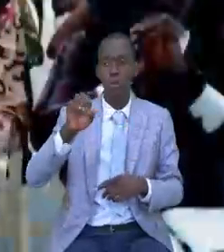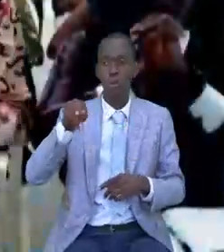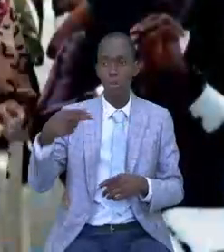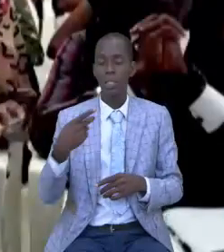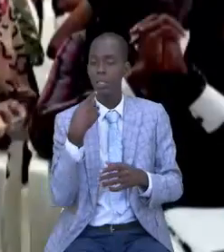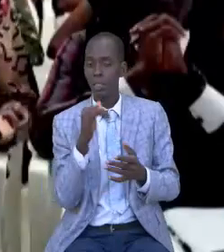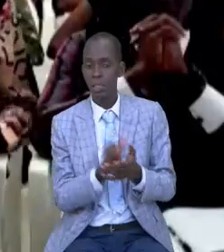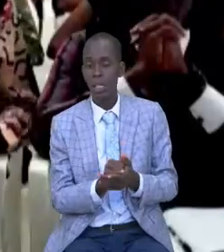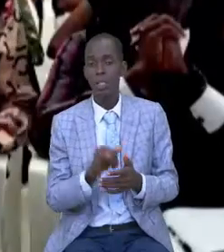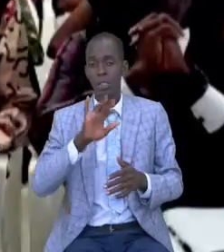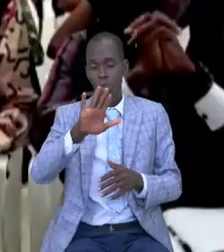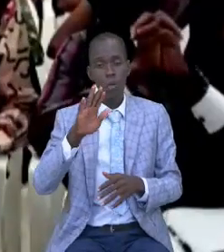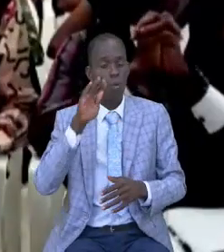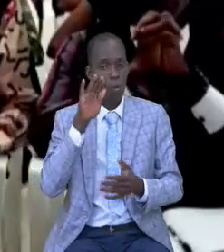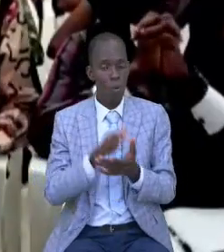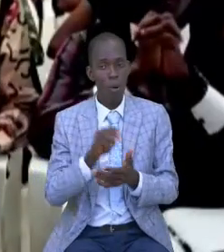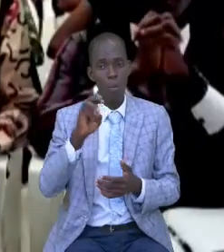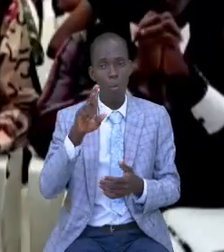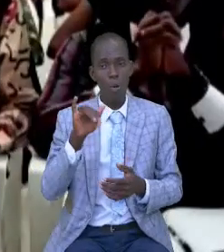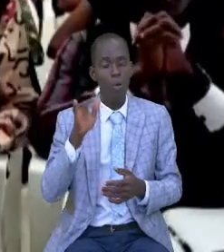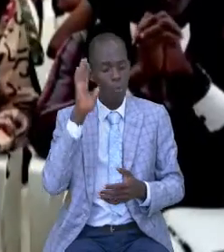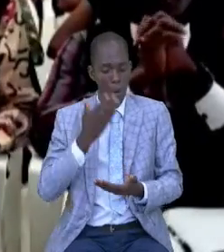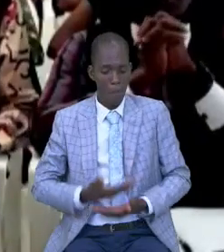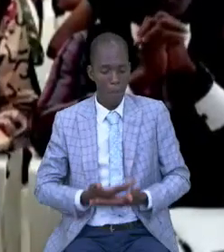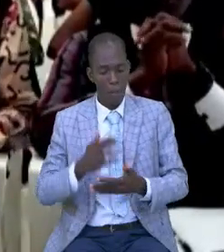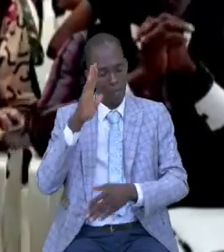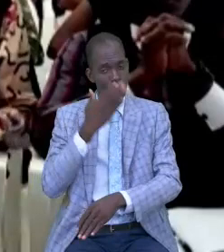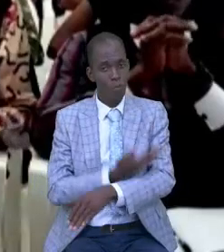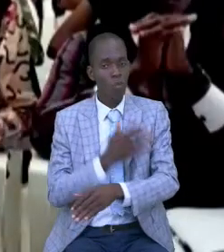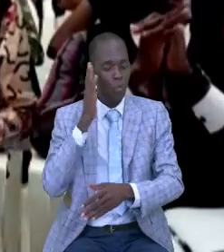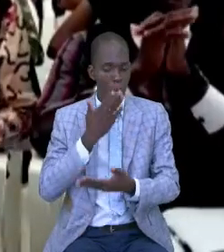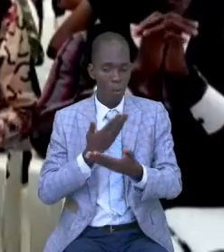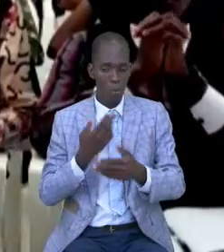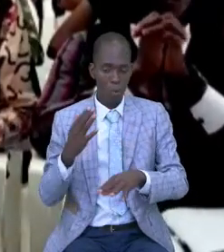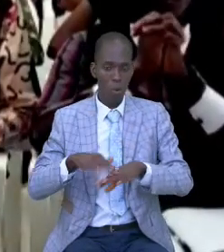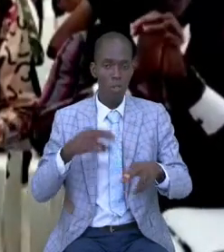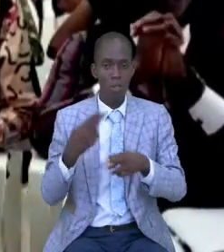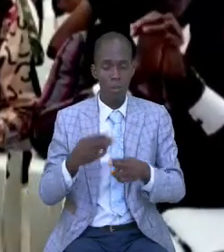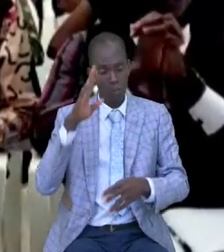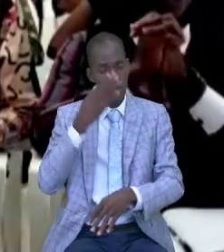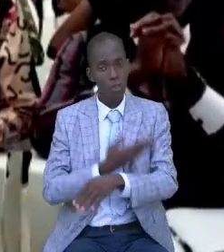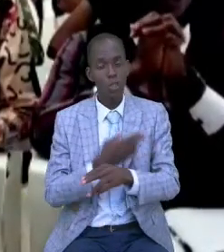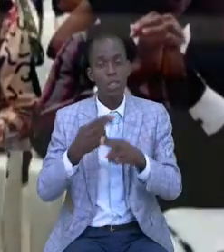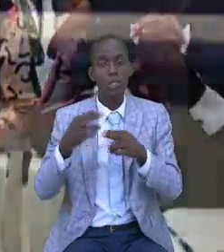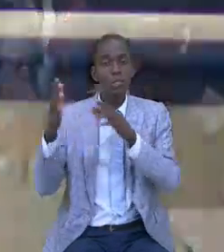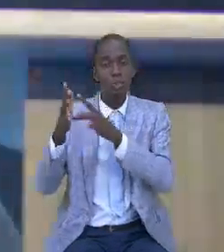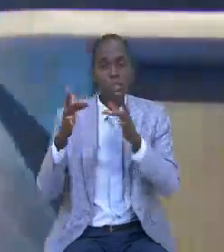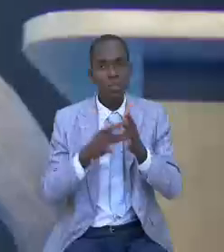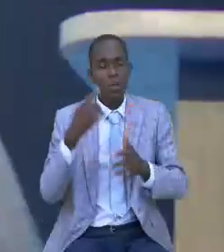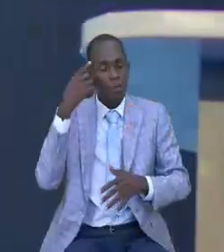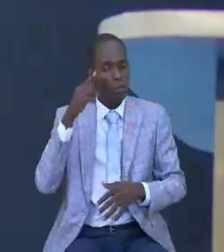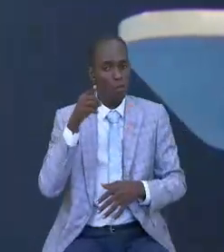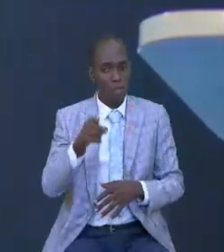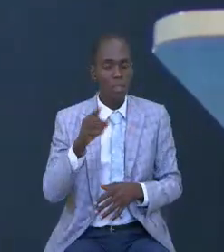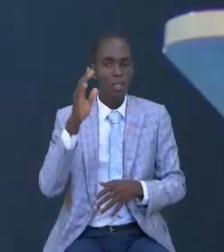and thou shalt call his name Jesus, for he shall save his